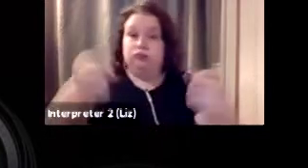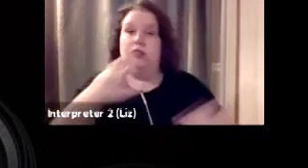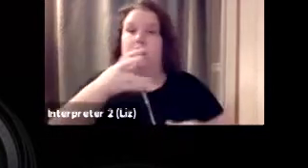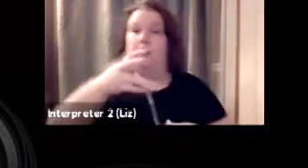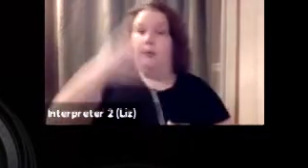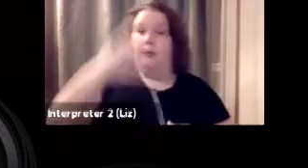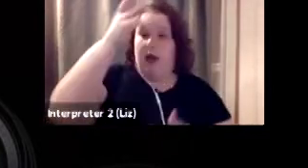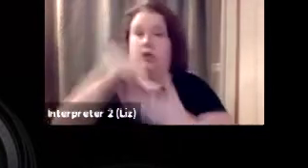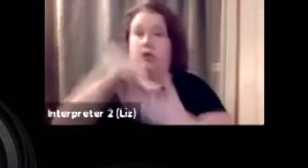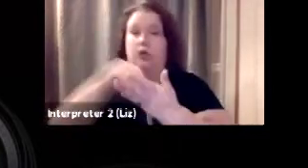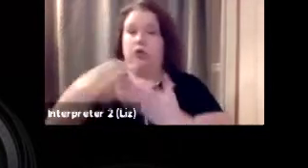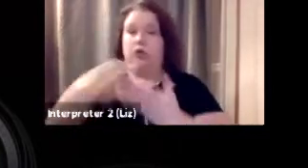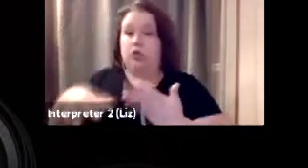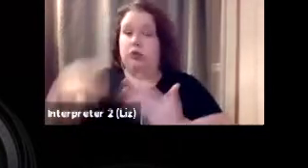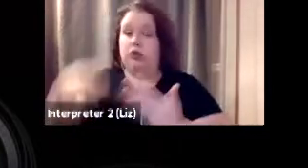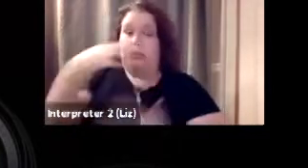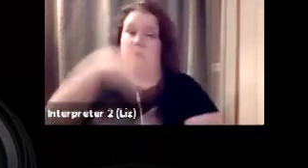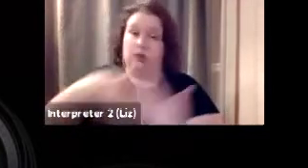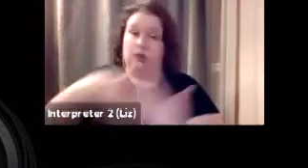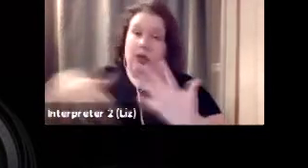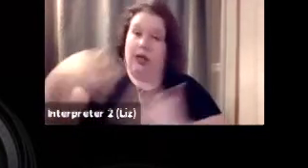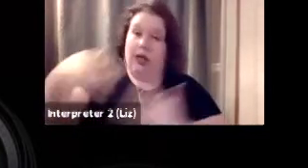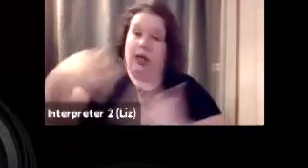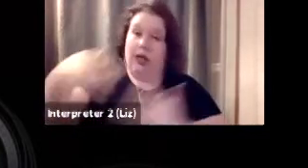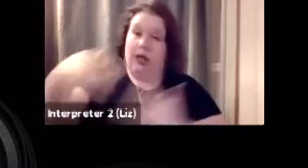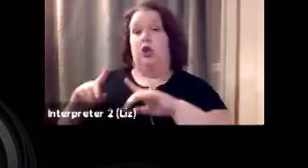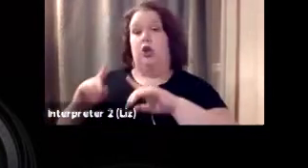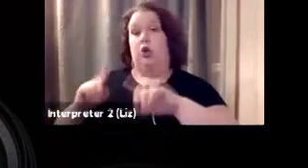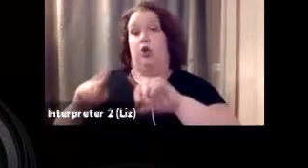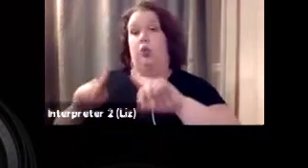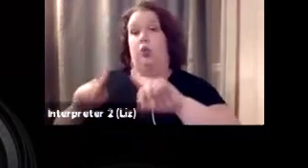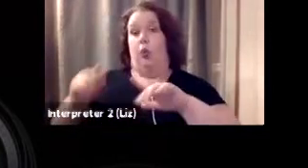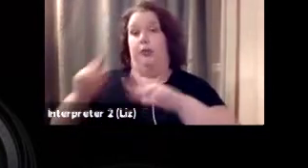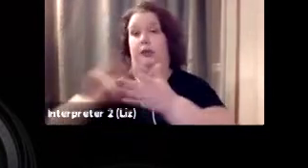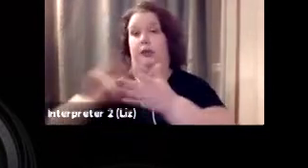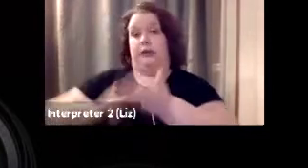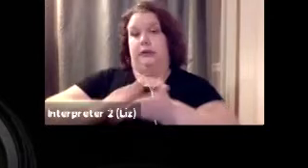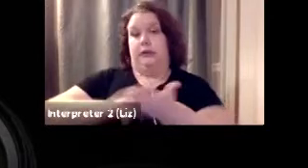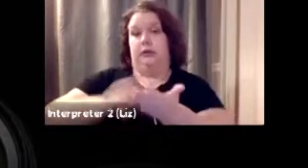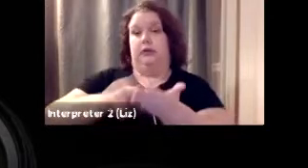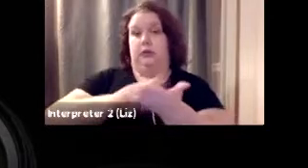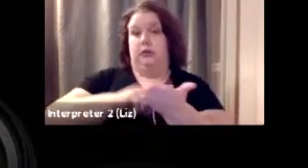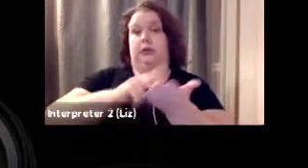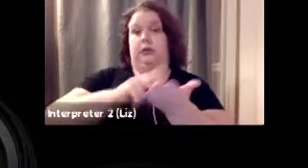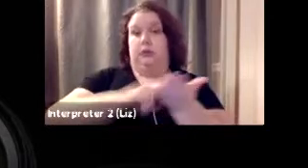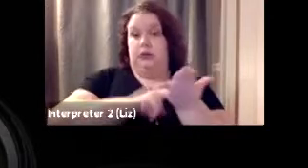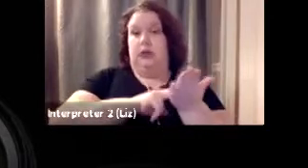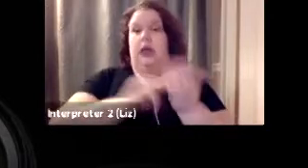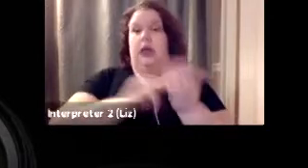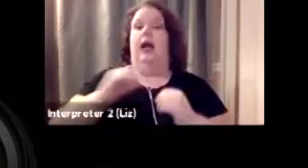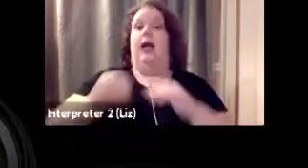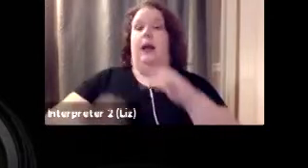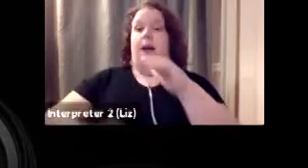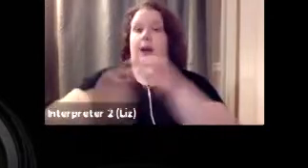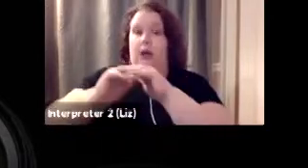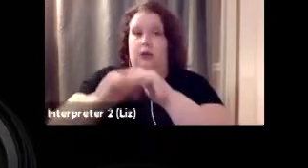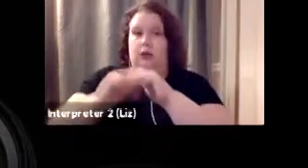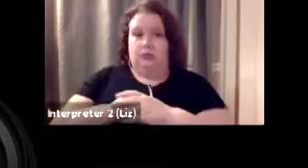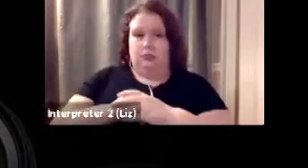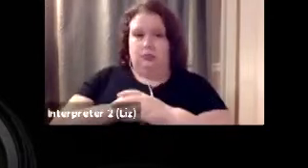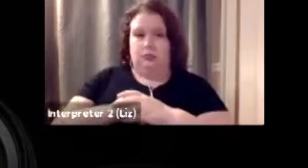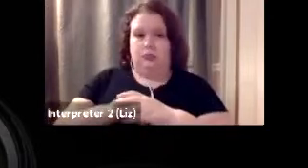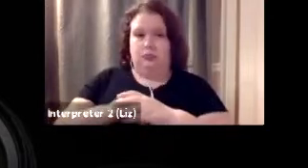We've also talked about enrollment and capacity. Um, but of course we, we also consider the other items such as construction costs and